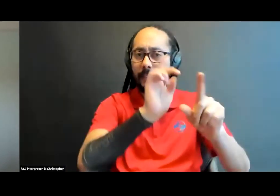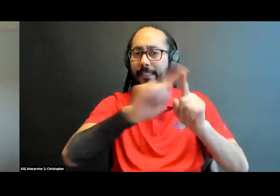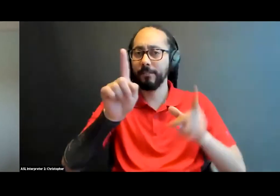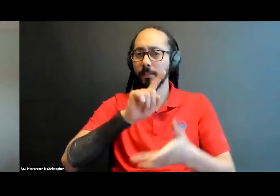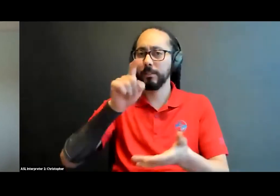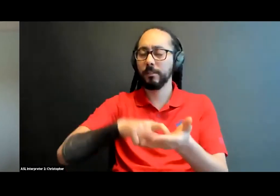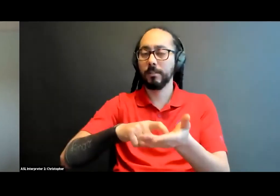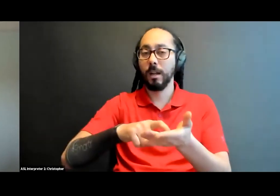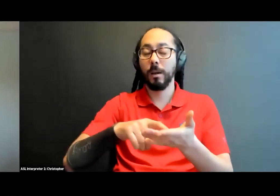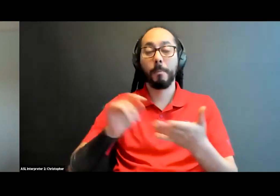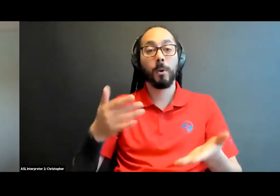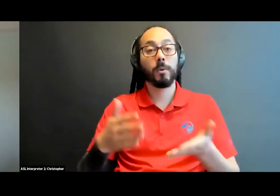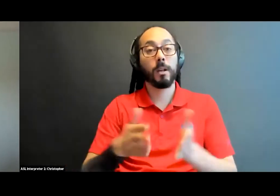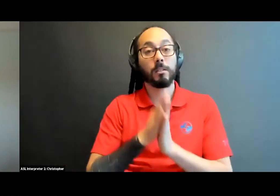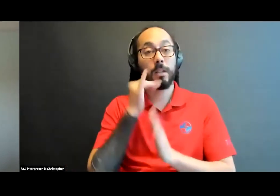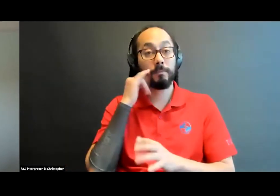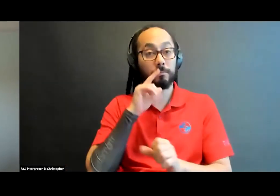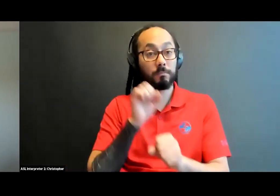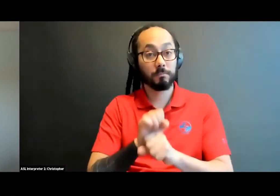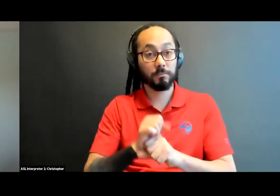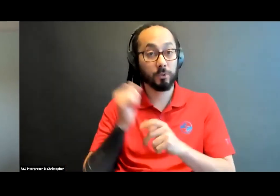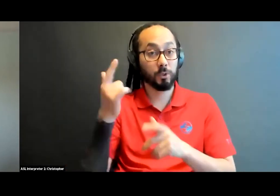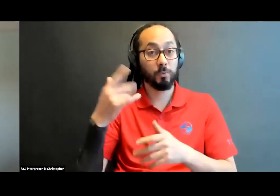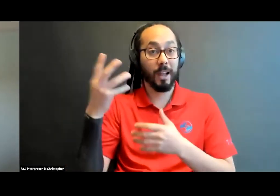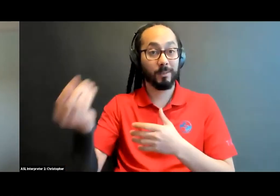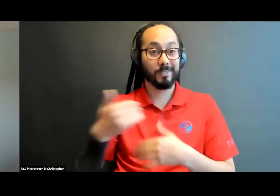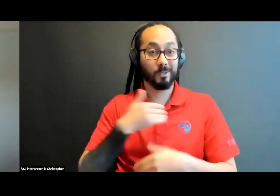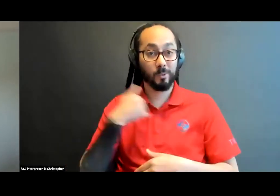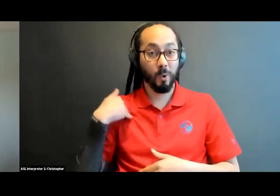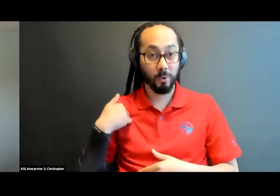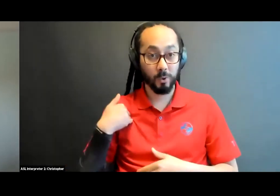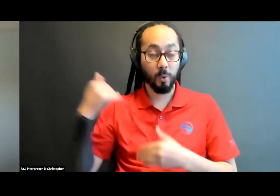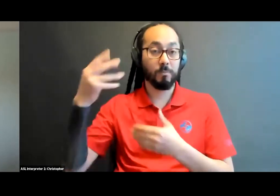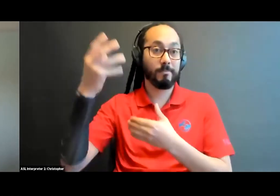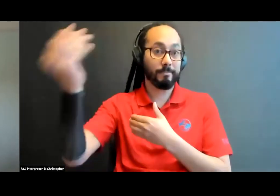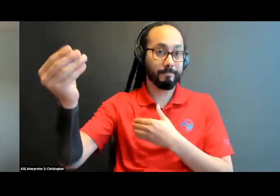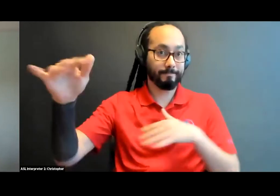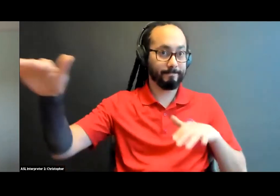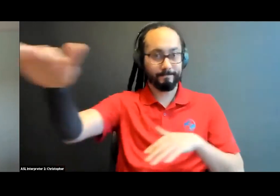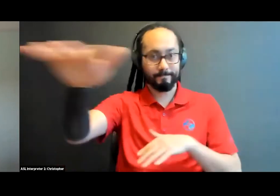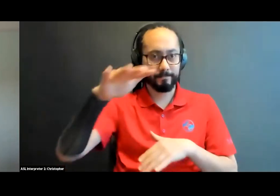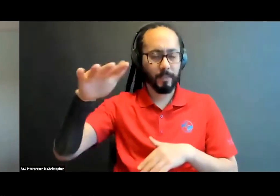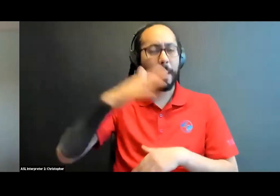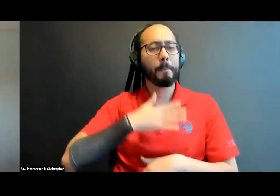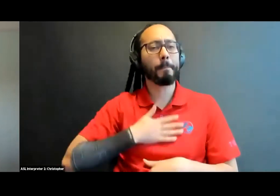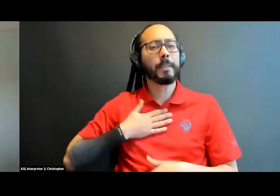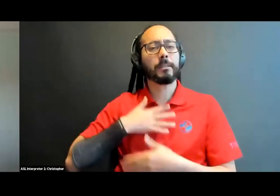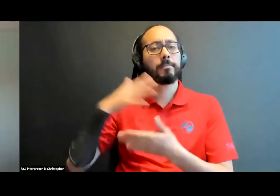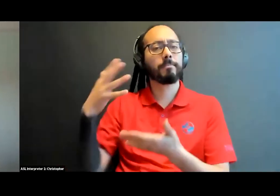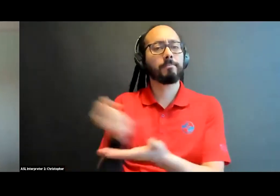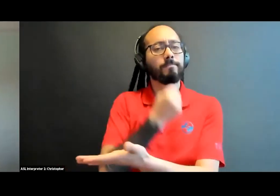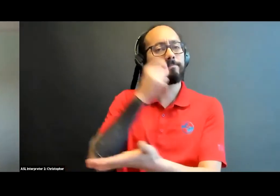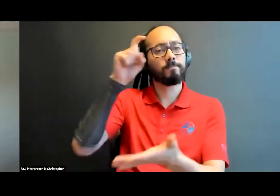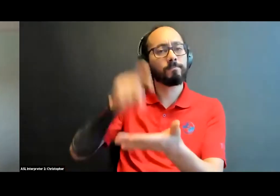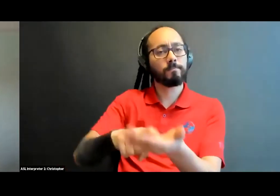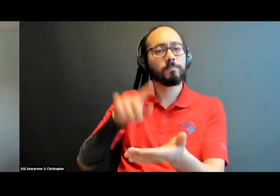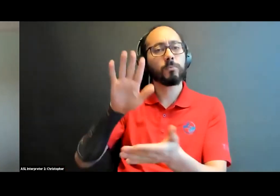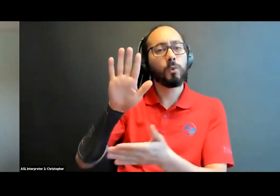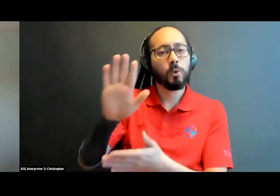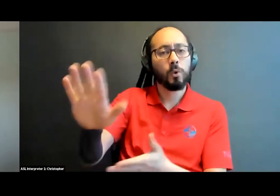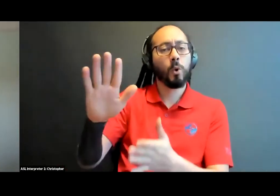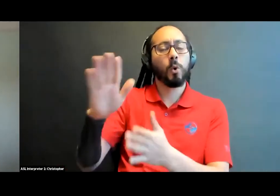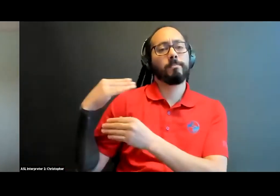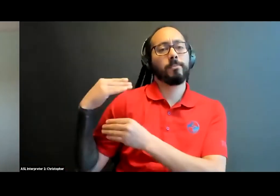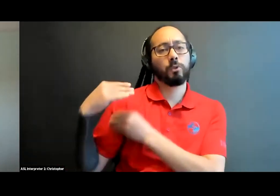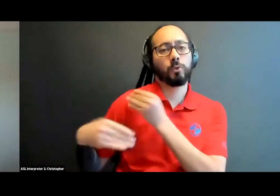ask that if this is the case, you take the responsibility to acknowledge the traditional territory you are on and the